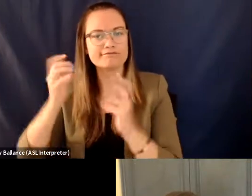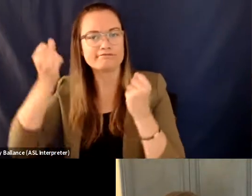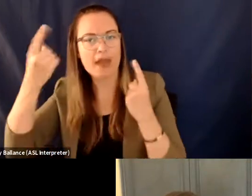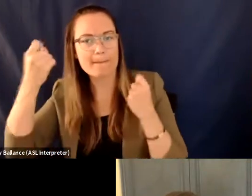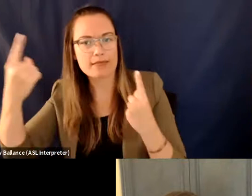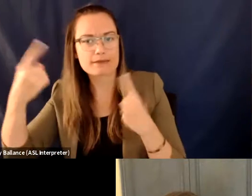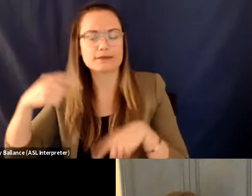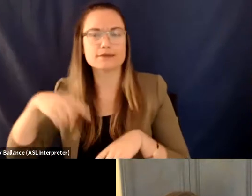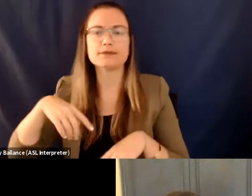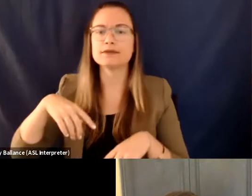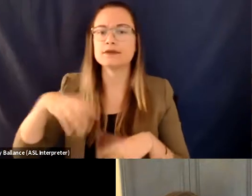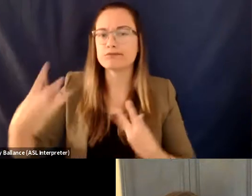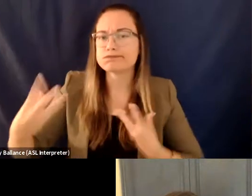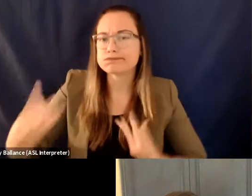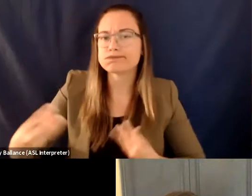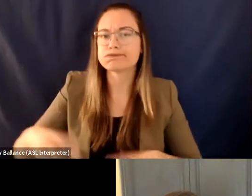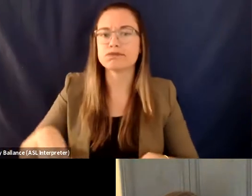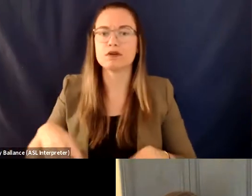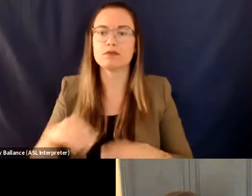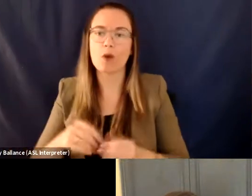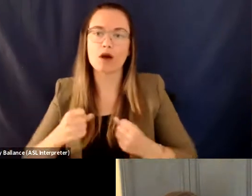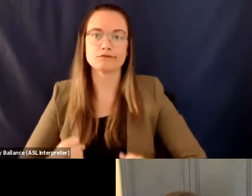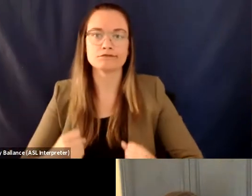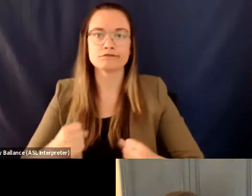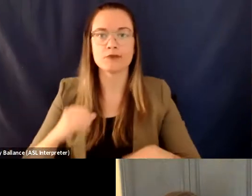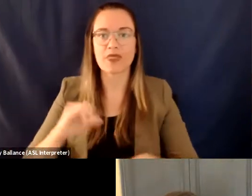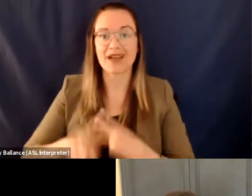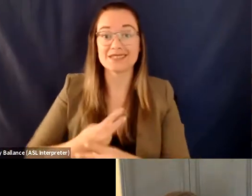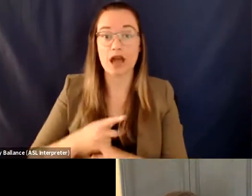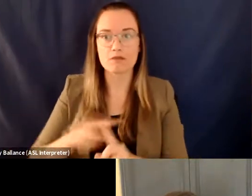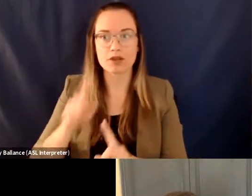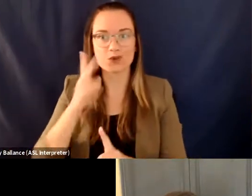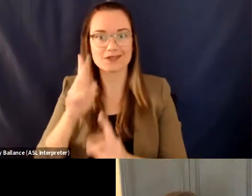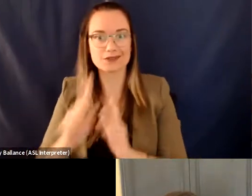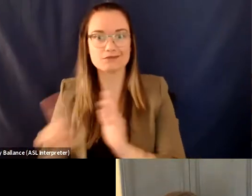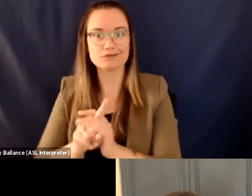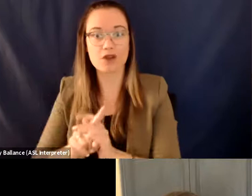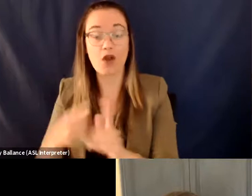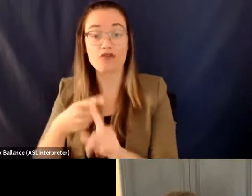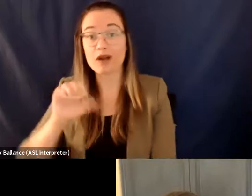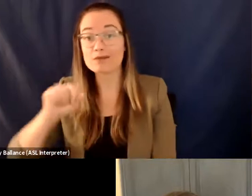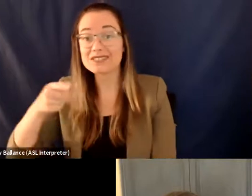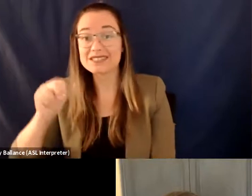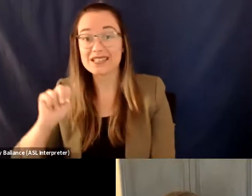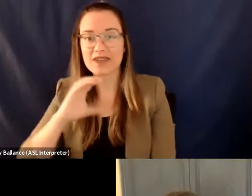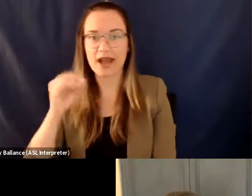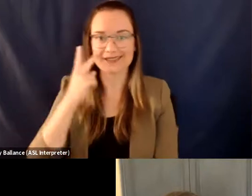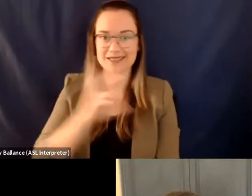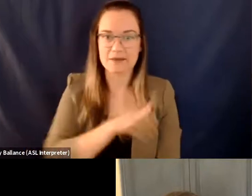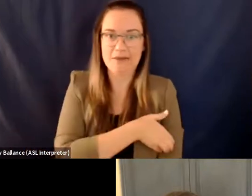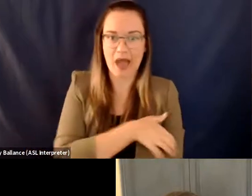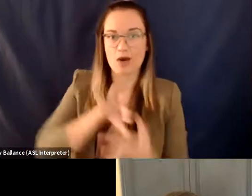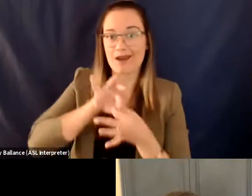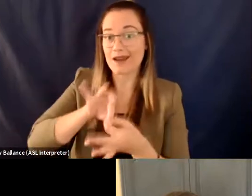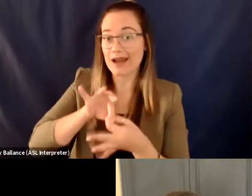than the sort of machismo that you see on display emerge, and not only to see it emerge in Stephen, but to see it find power and connection in